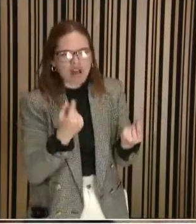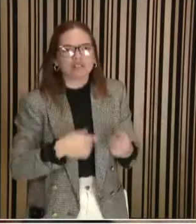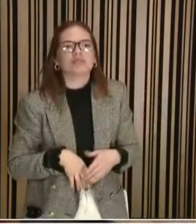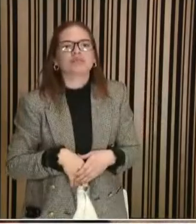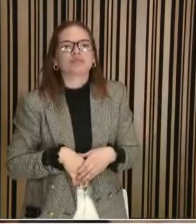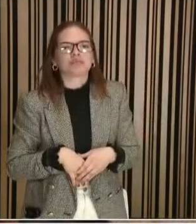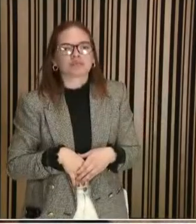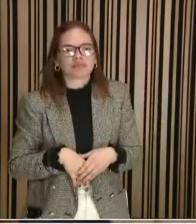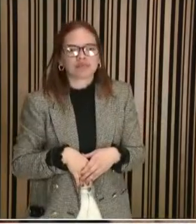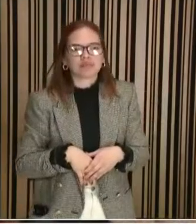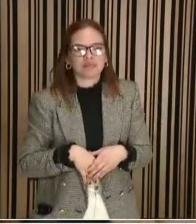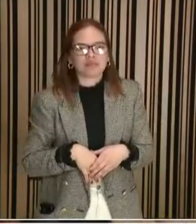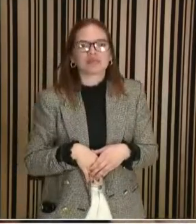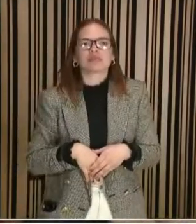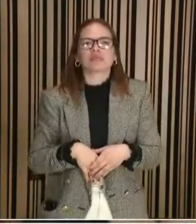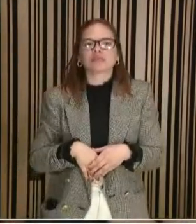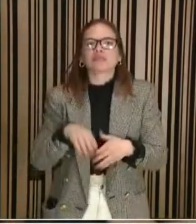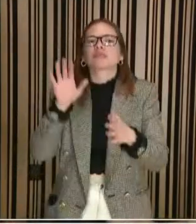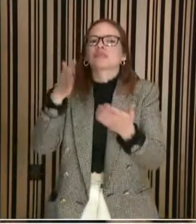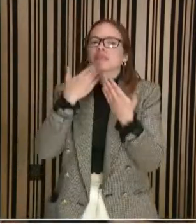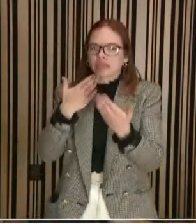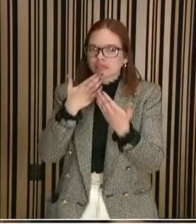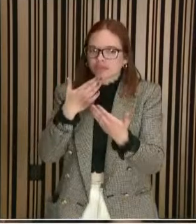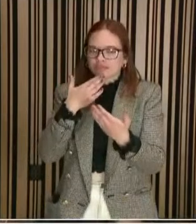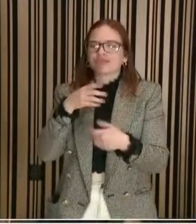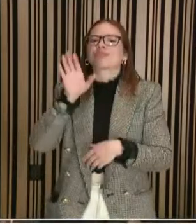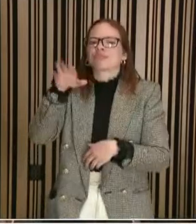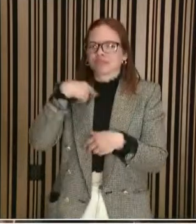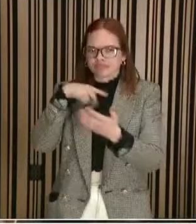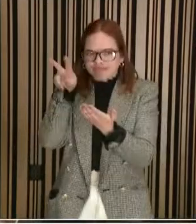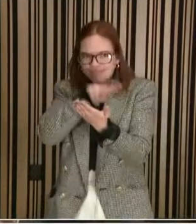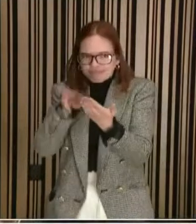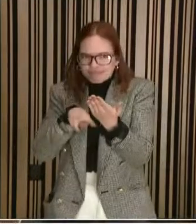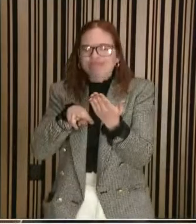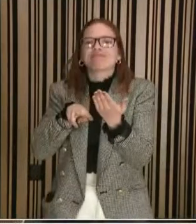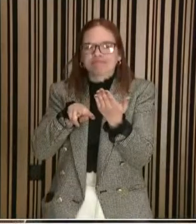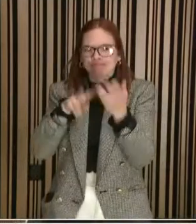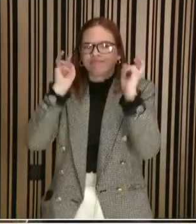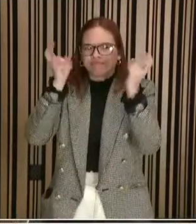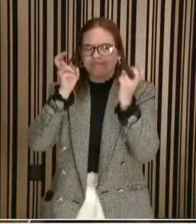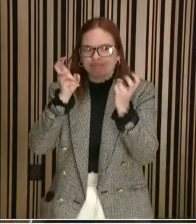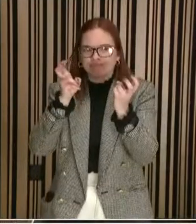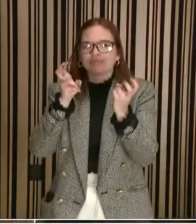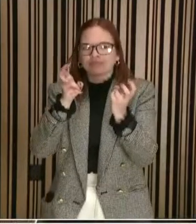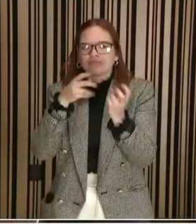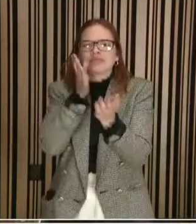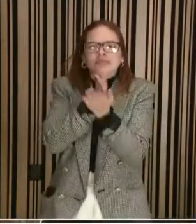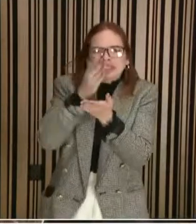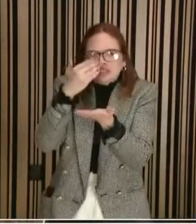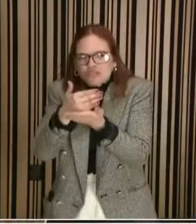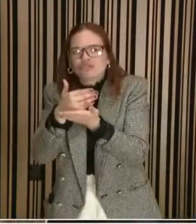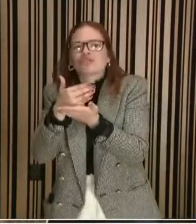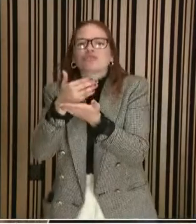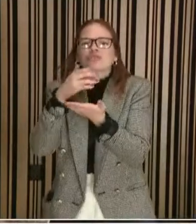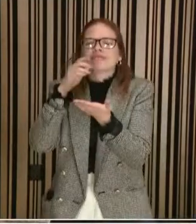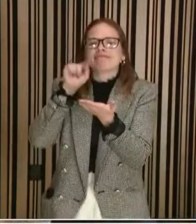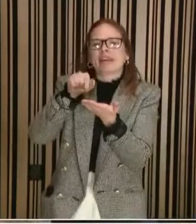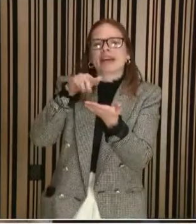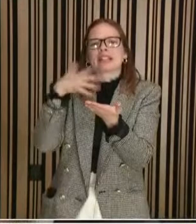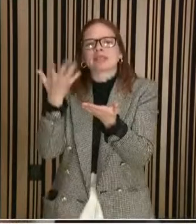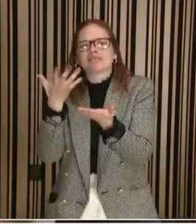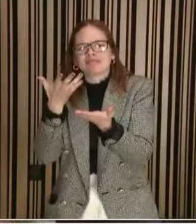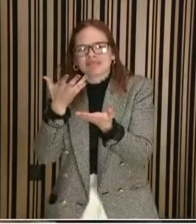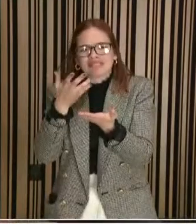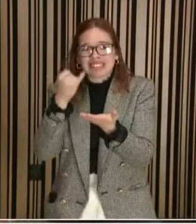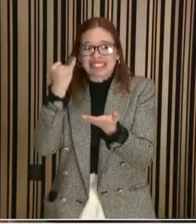Thank you. So when we looked at the issue, we did look at throughout the budget where are there opportunities to be able to reallocate funding where